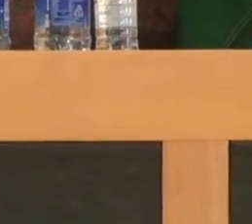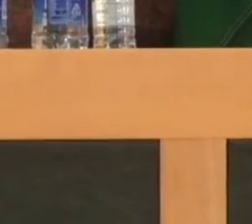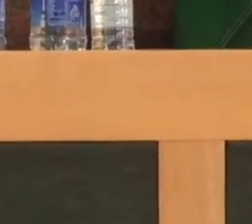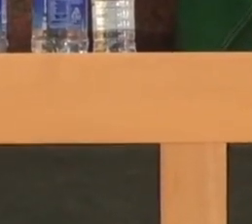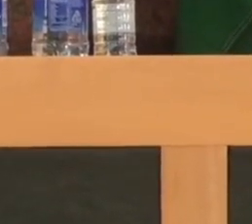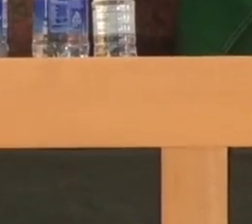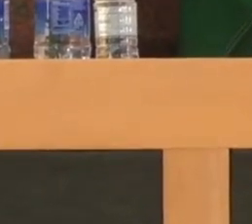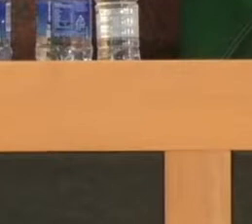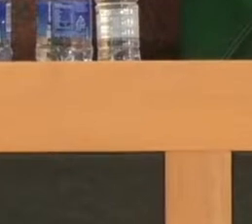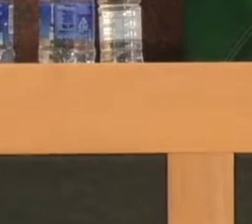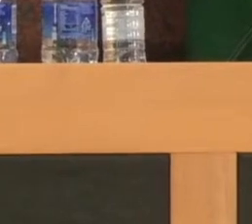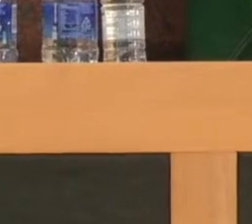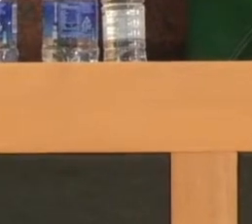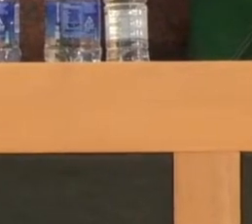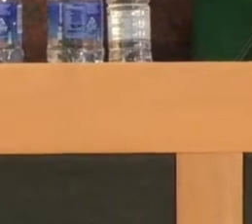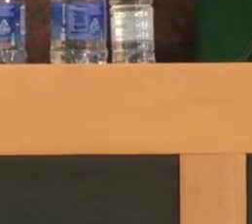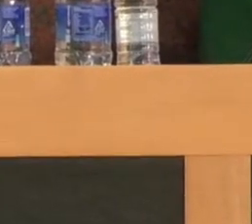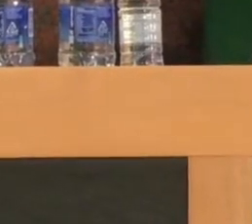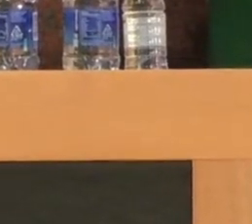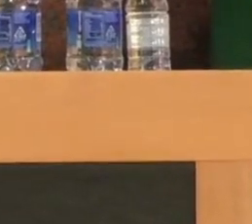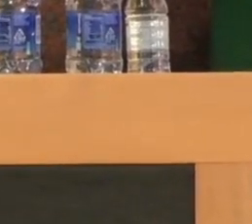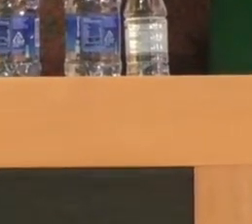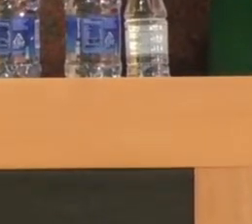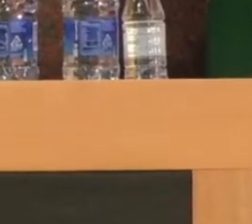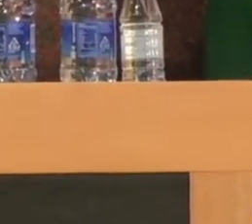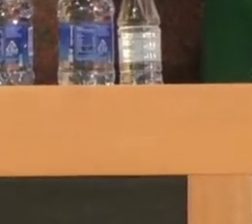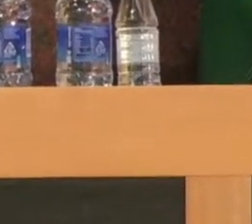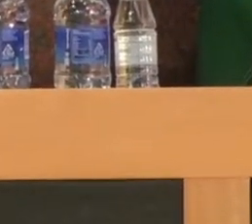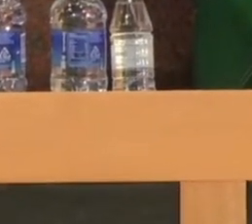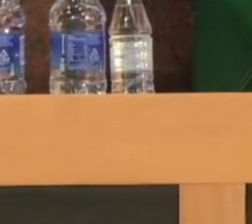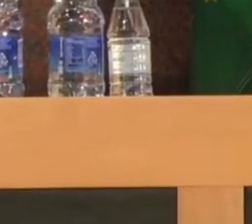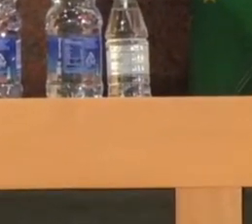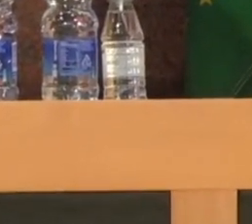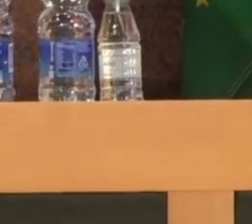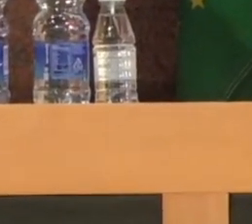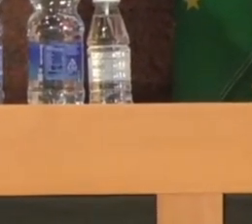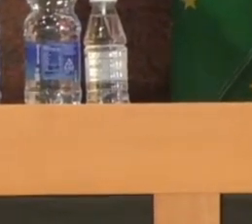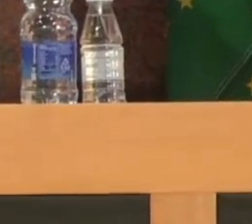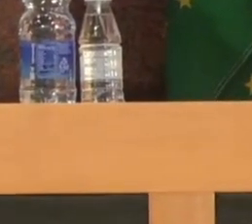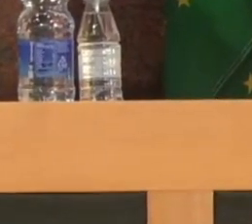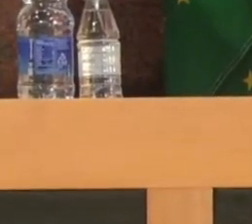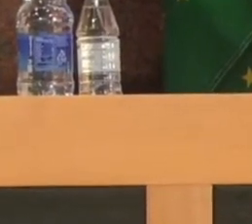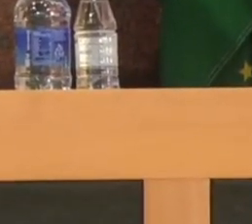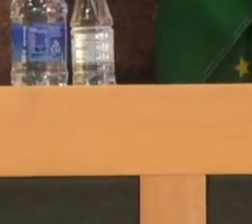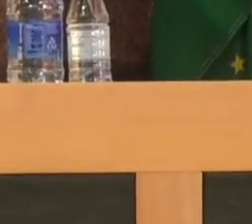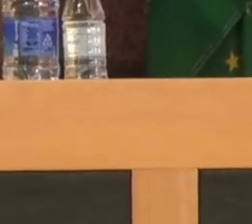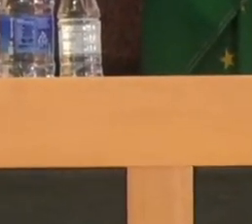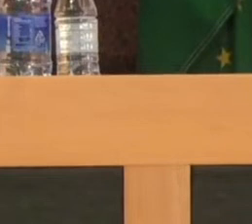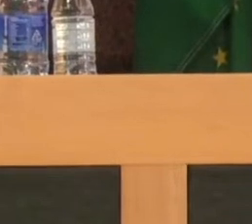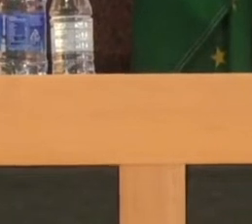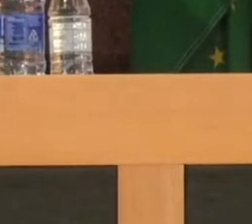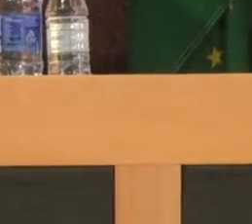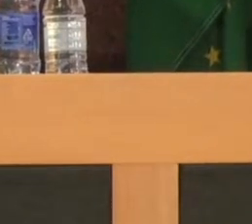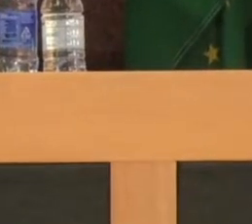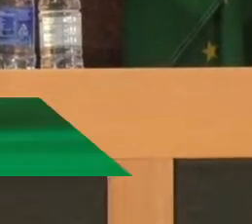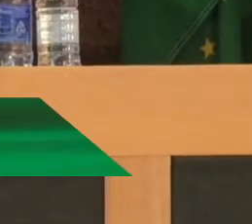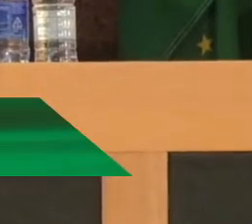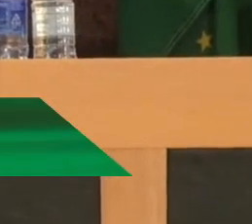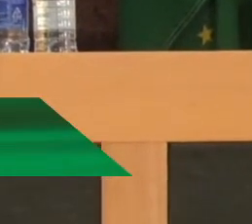other MECs and honorable members that is currently watching us through our Microsoft